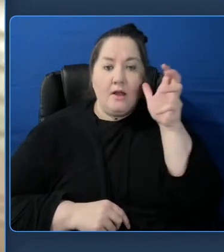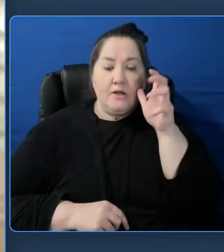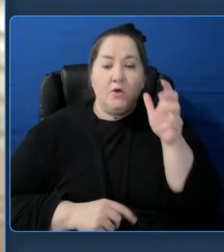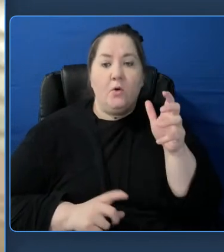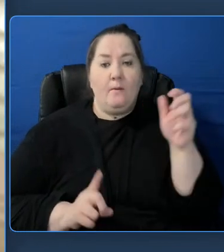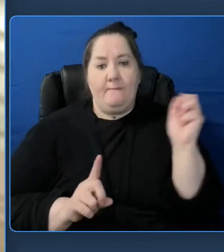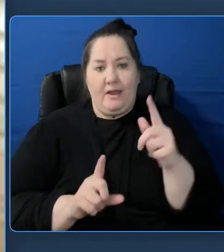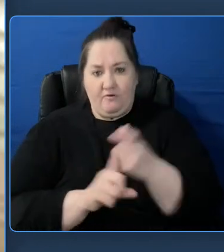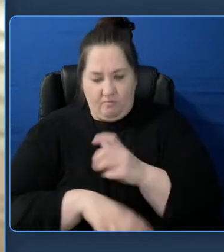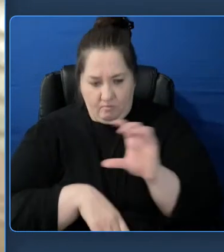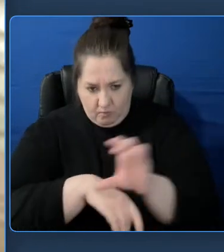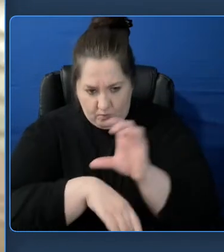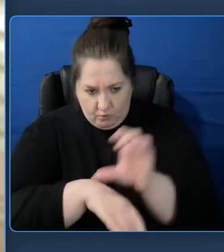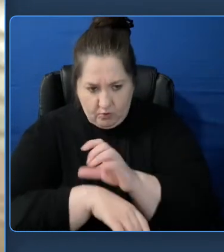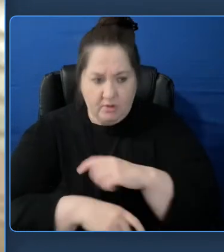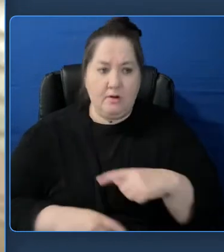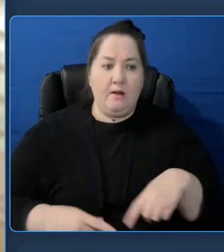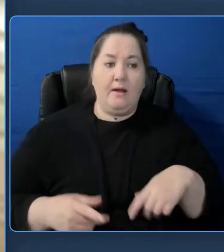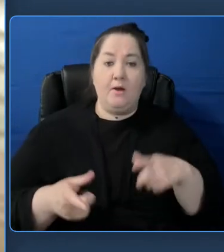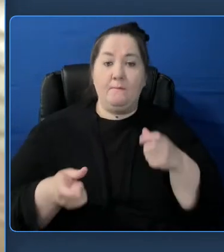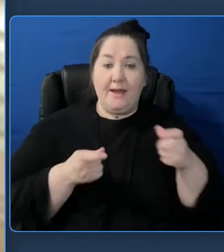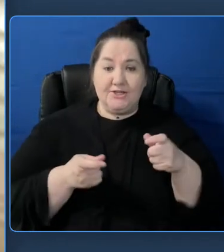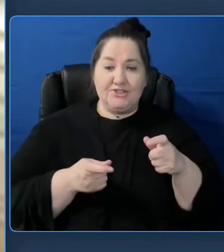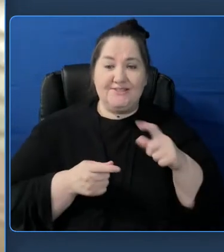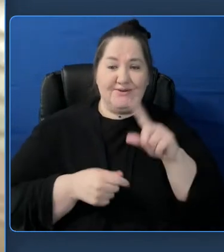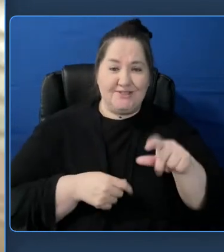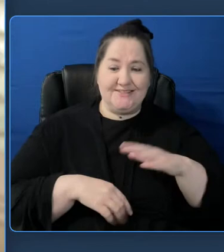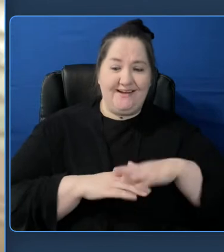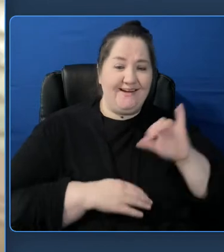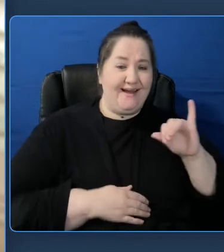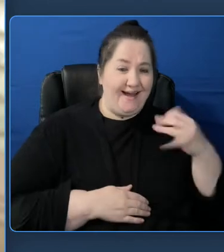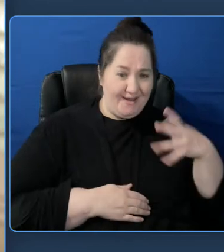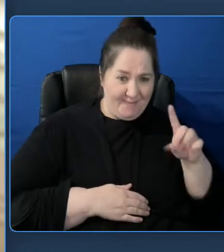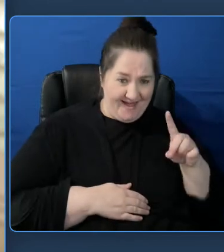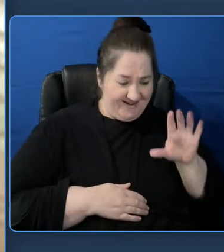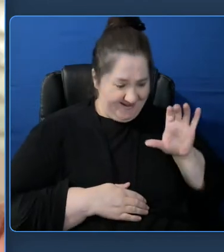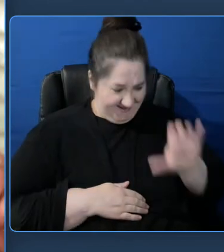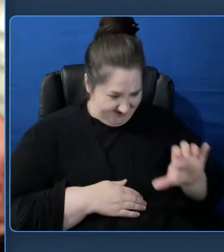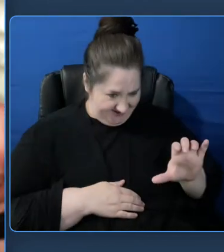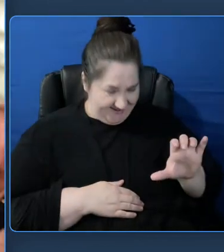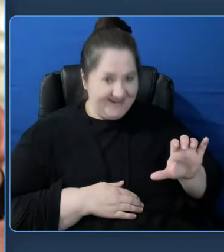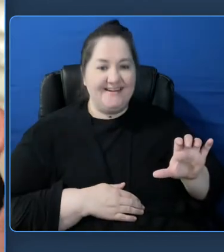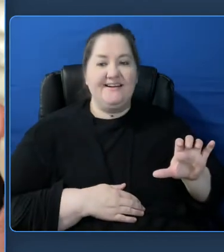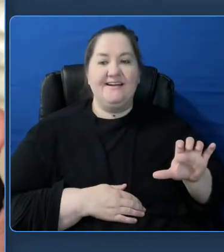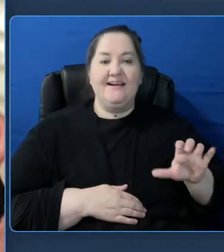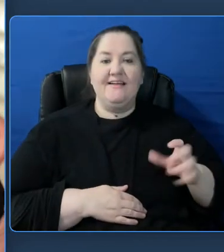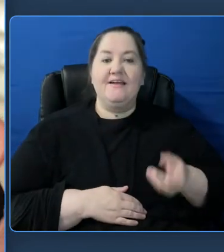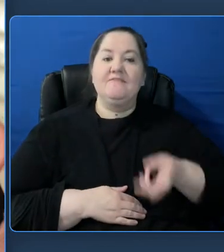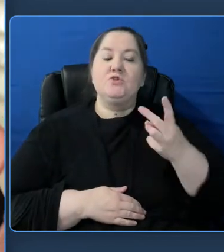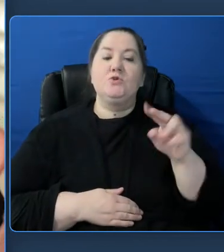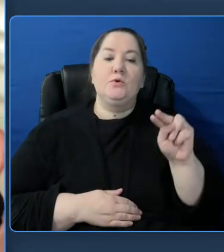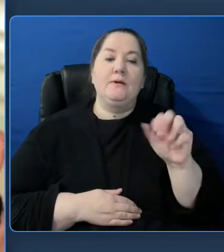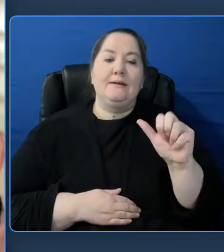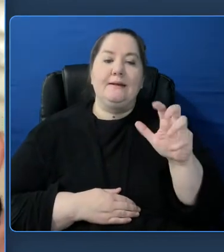the computer. I'm managing questions on an iPad over here, and that's pretty. And then I've got two